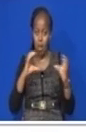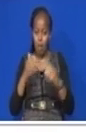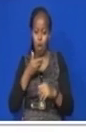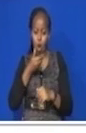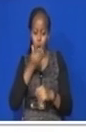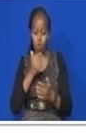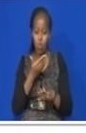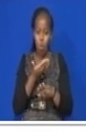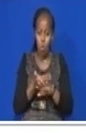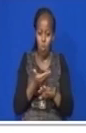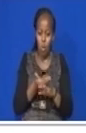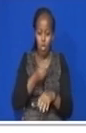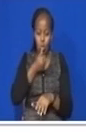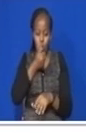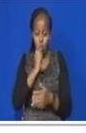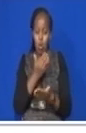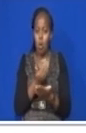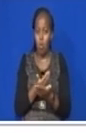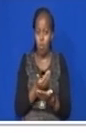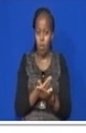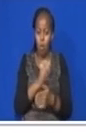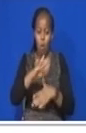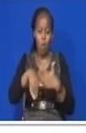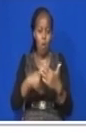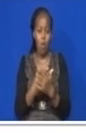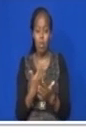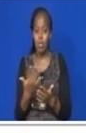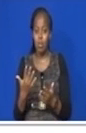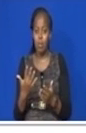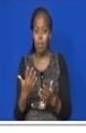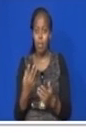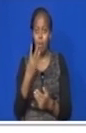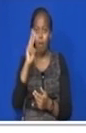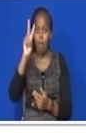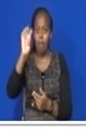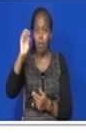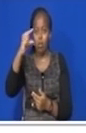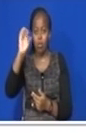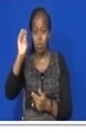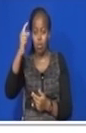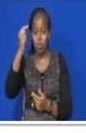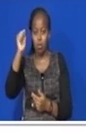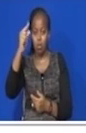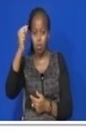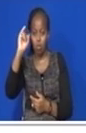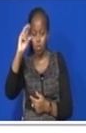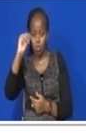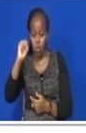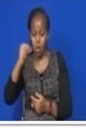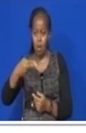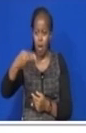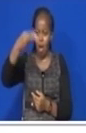wet, cool and wet. You studied weather, all these things, vegetation, highland vegetation, lowland